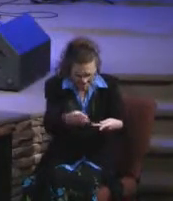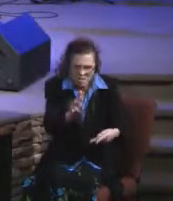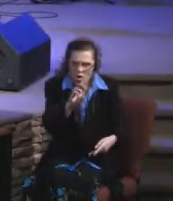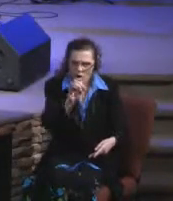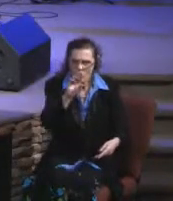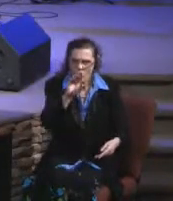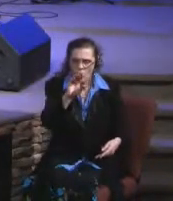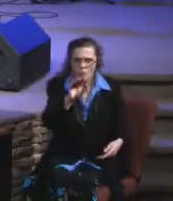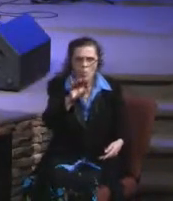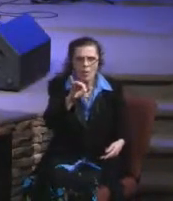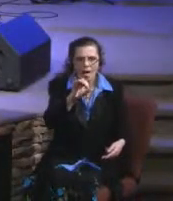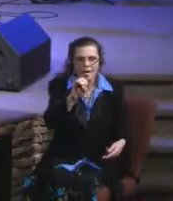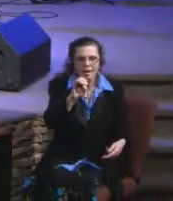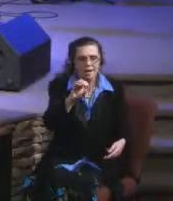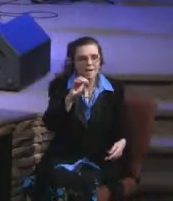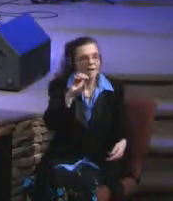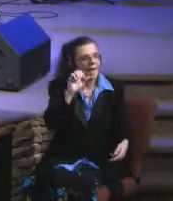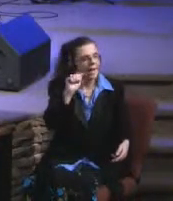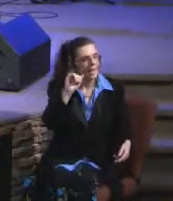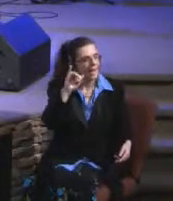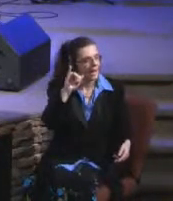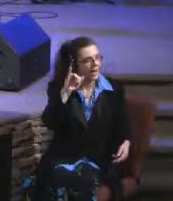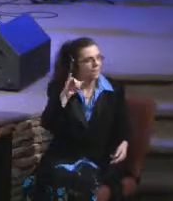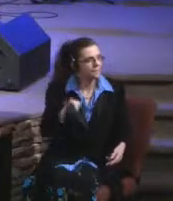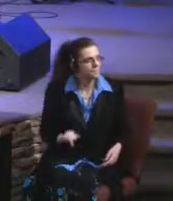city. It's called Ai.